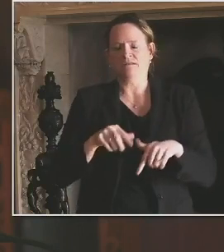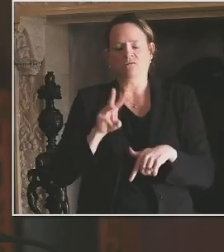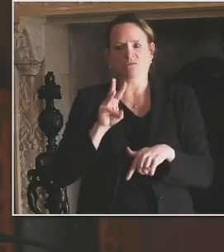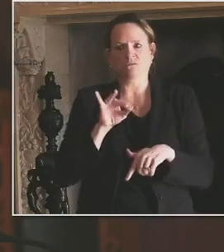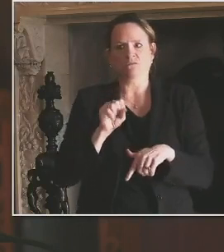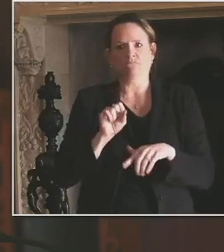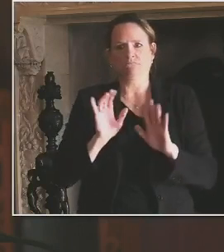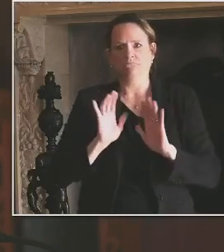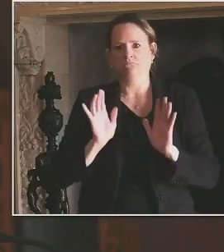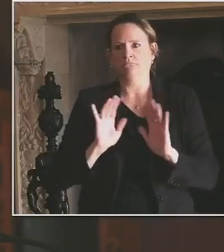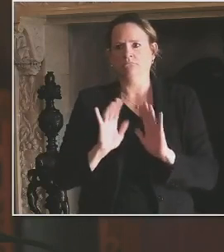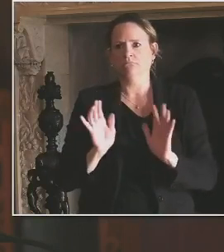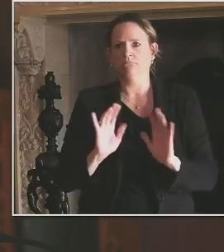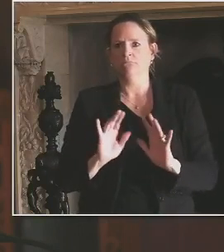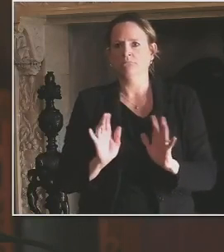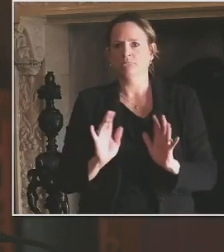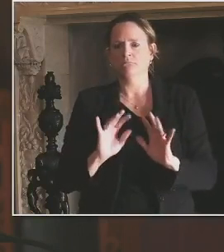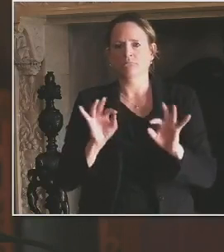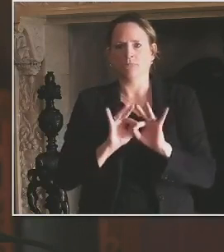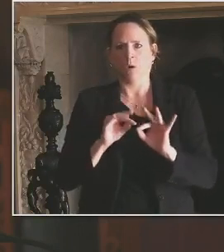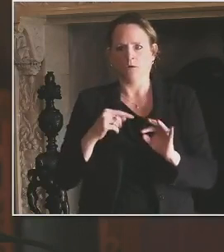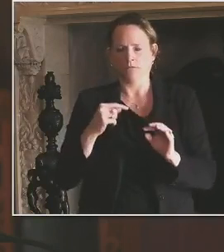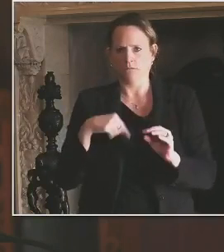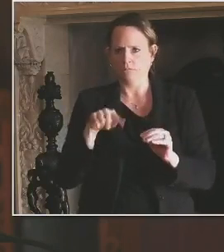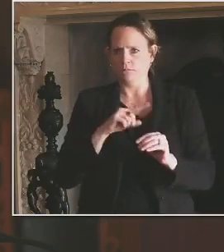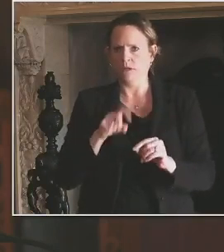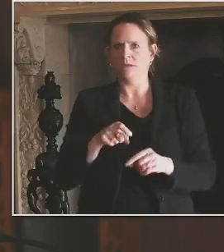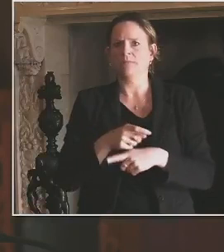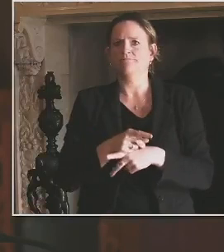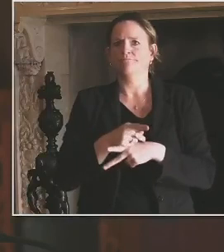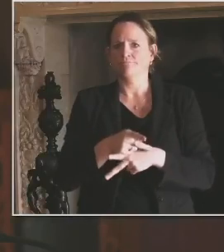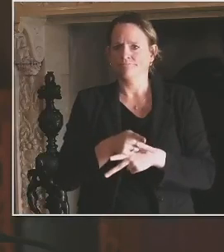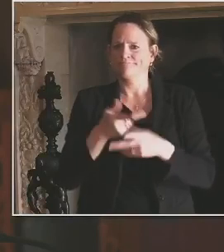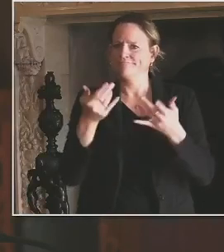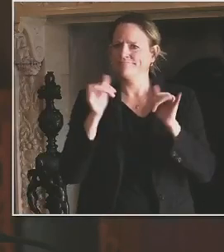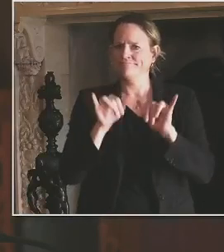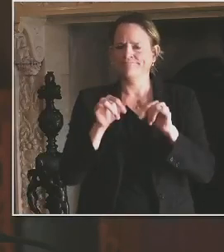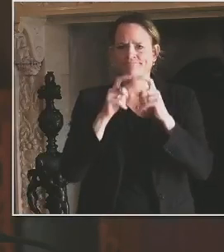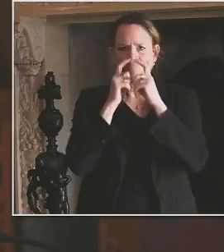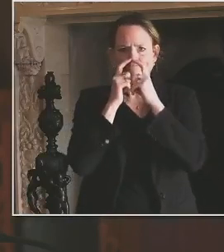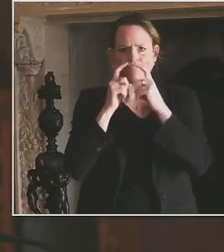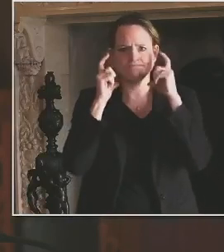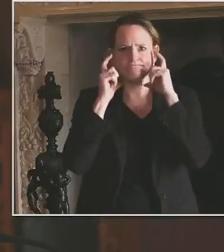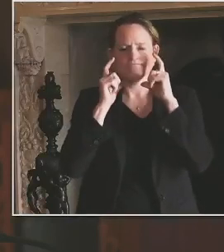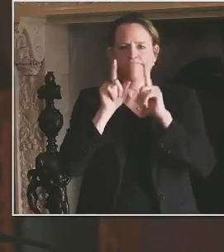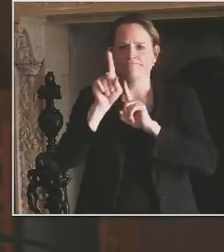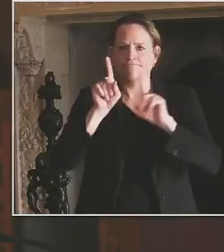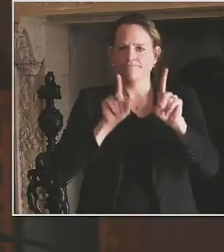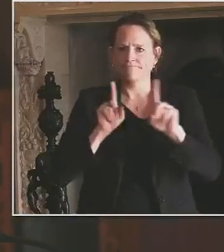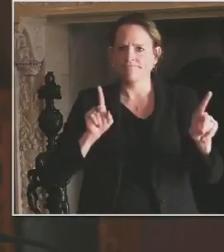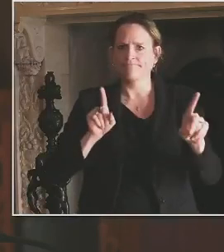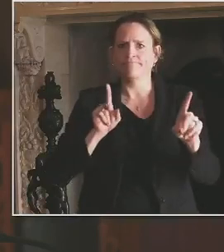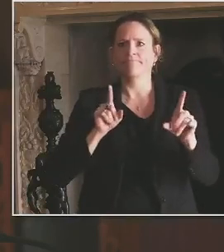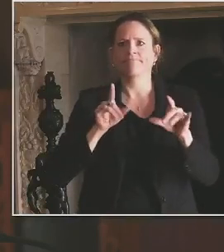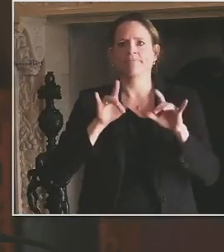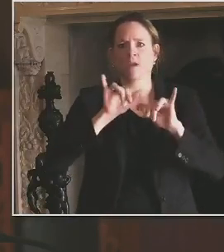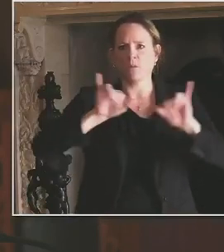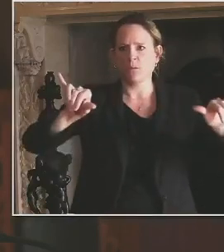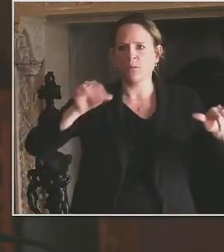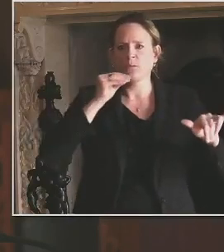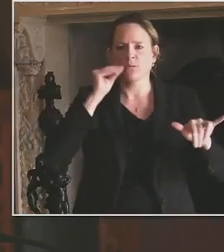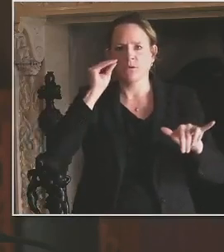we need to do the things that are necessary to reflatten the curve and to prevent ourselves from getting to